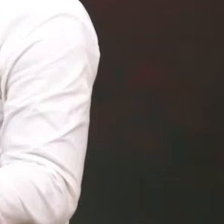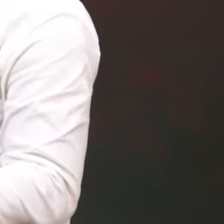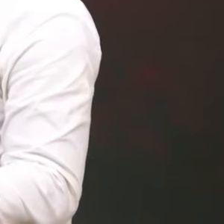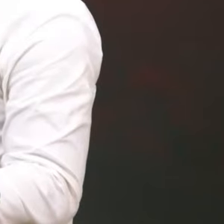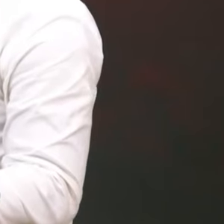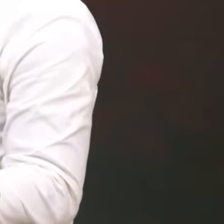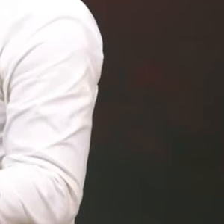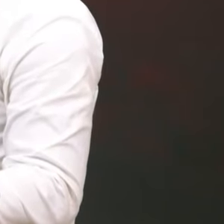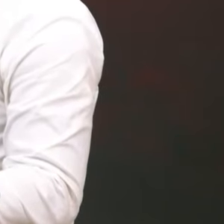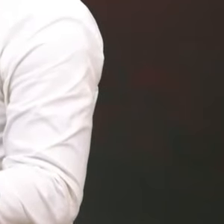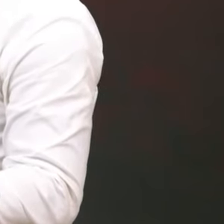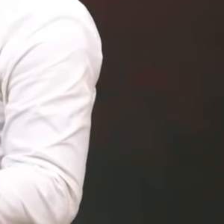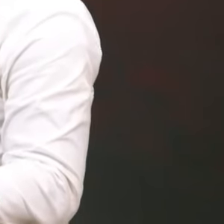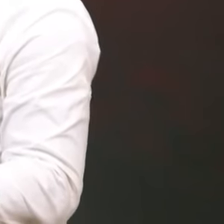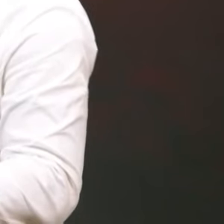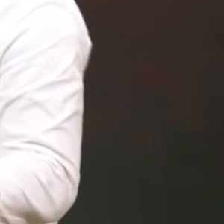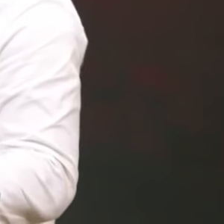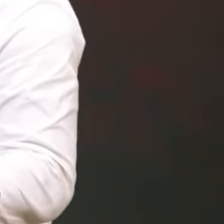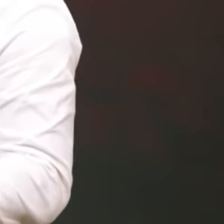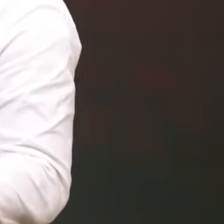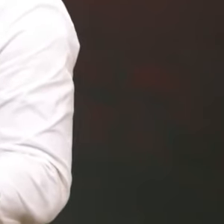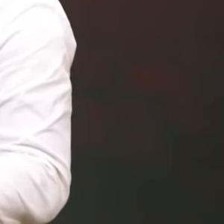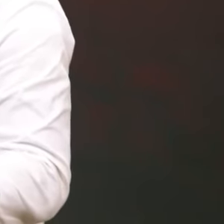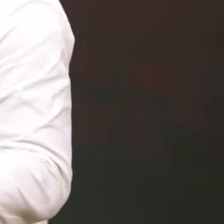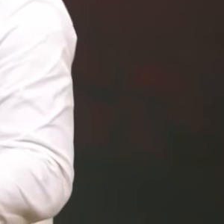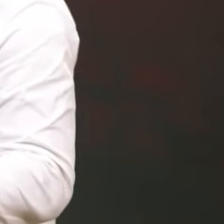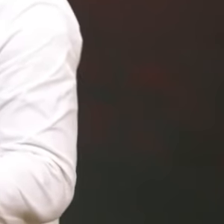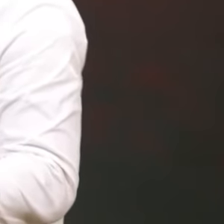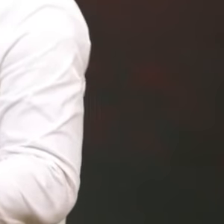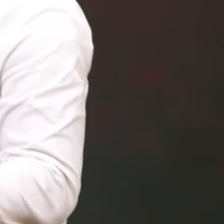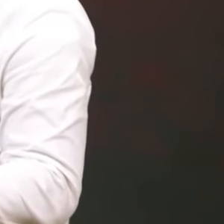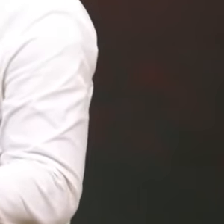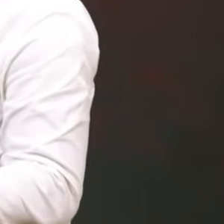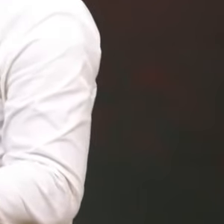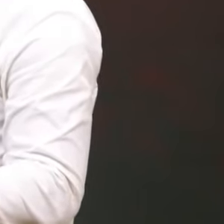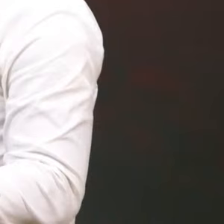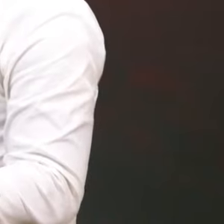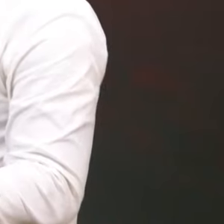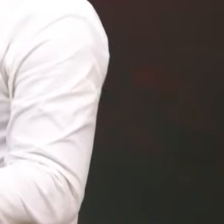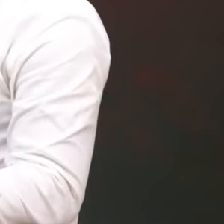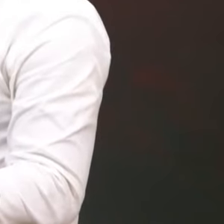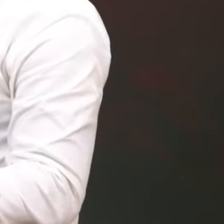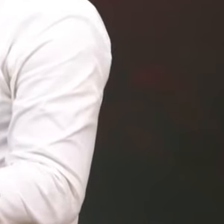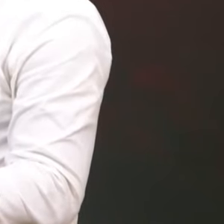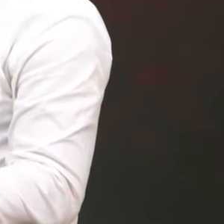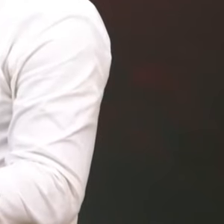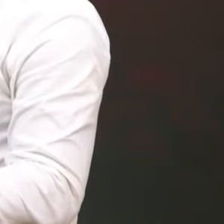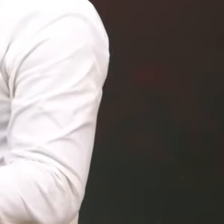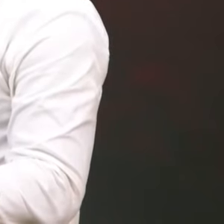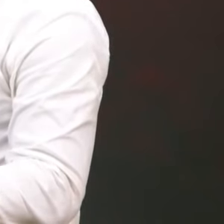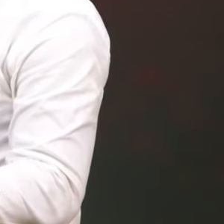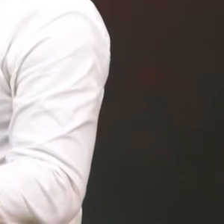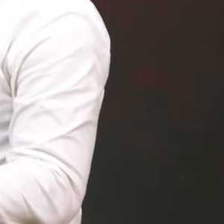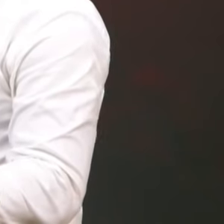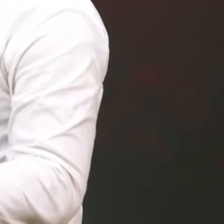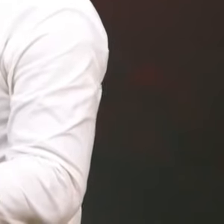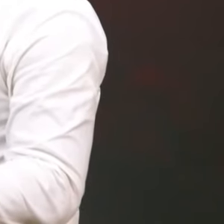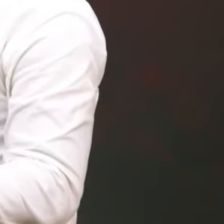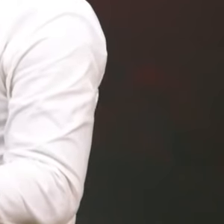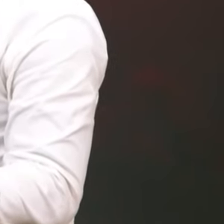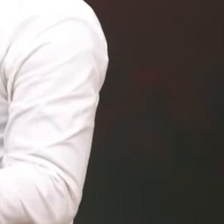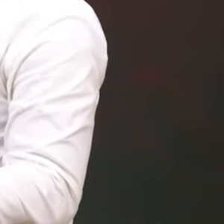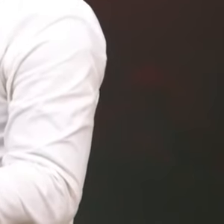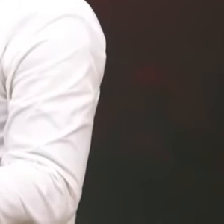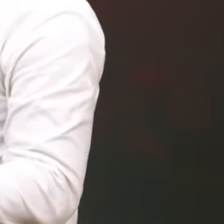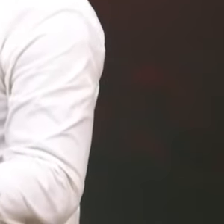Oh, Jesus is the way, the truth, and the life. He's the way, the